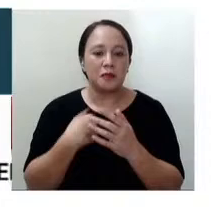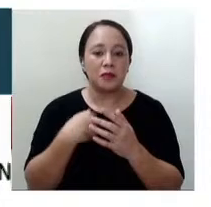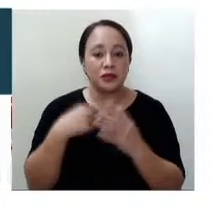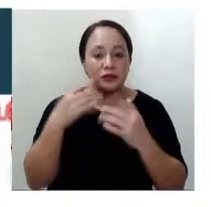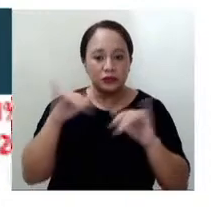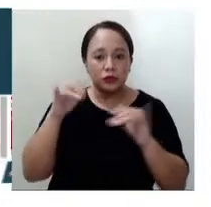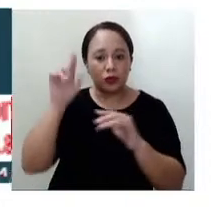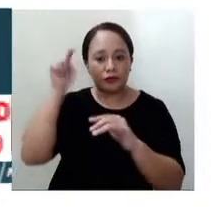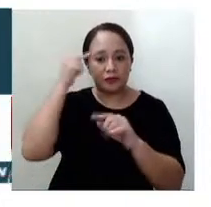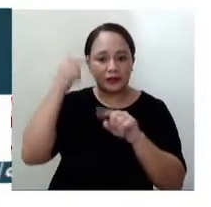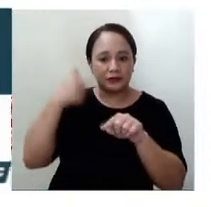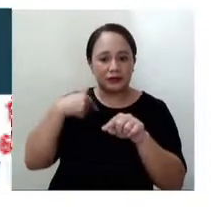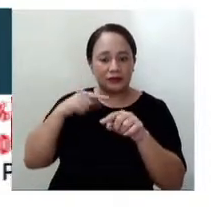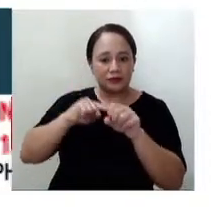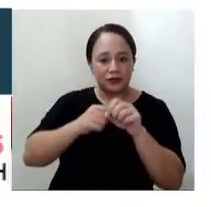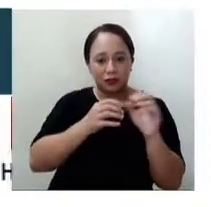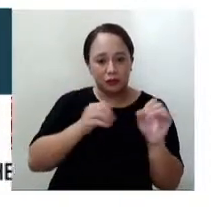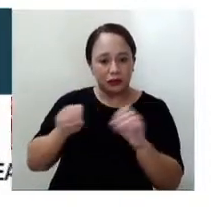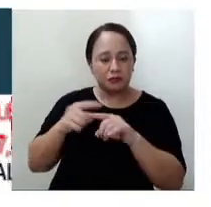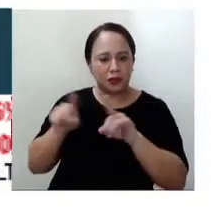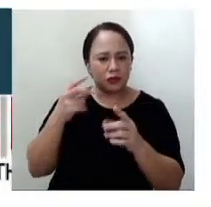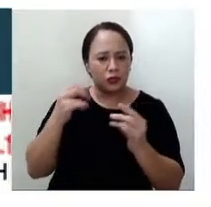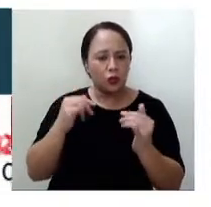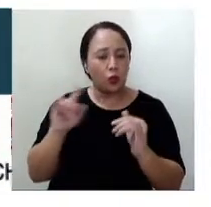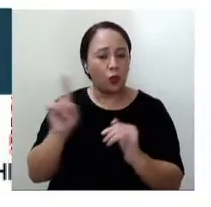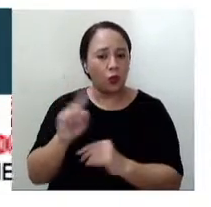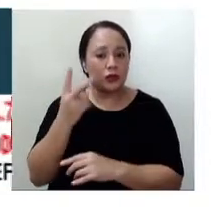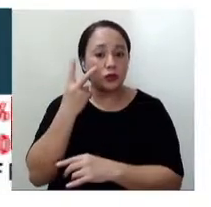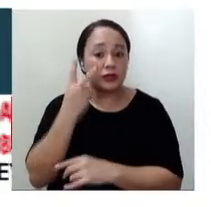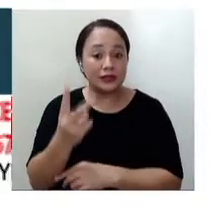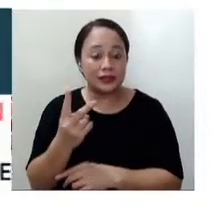what I will say is that what we've seen is that